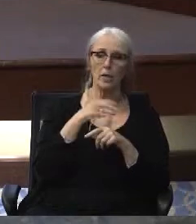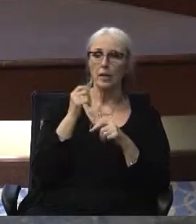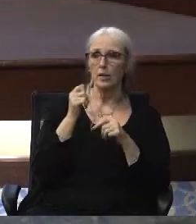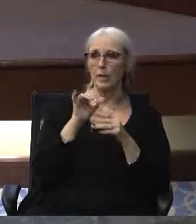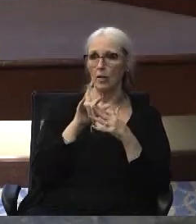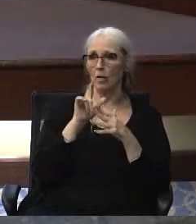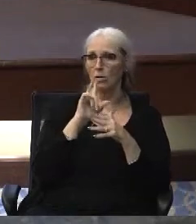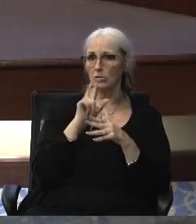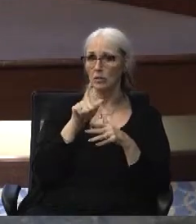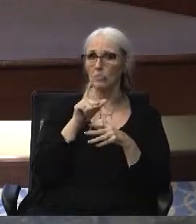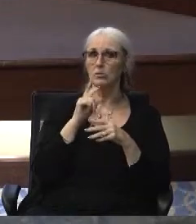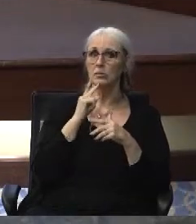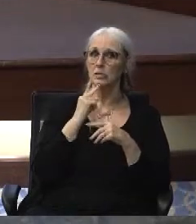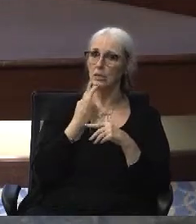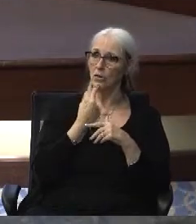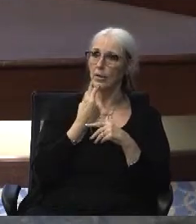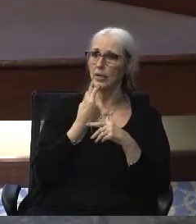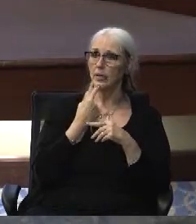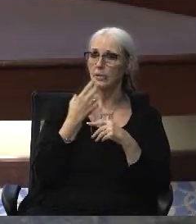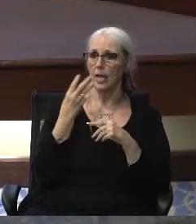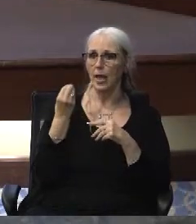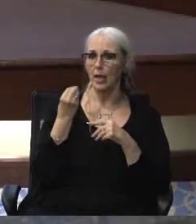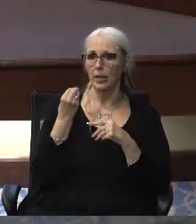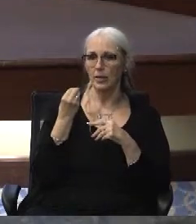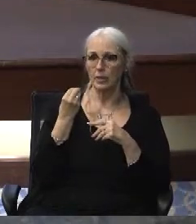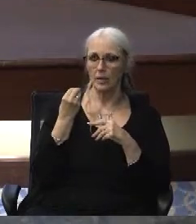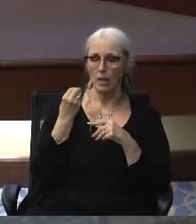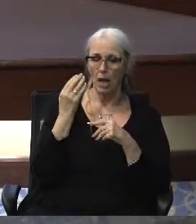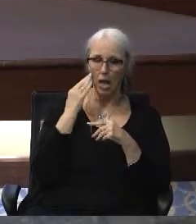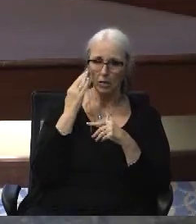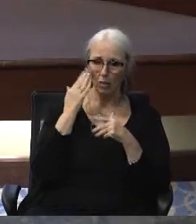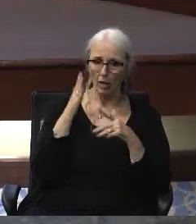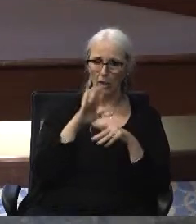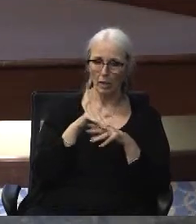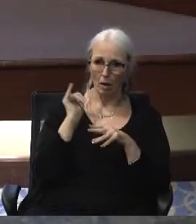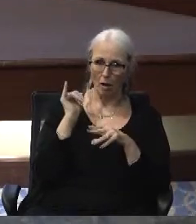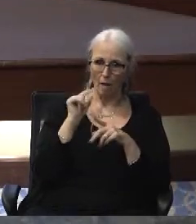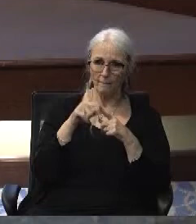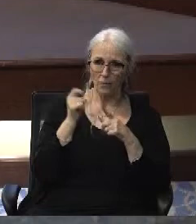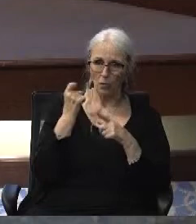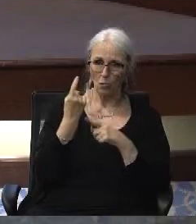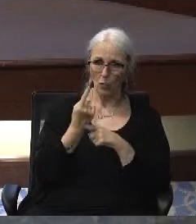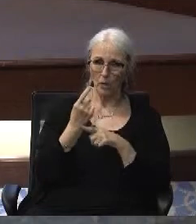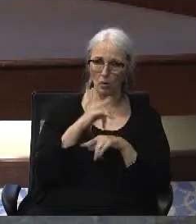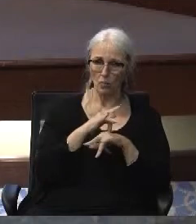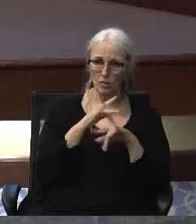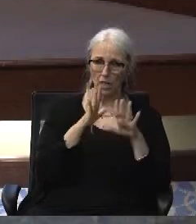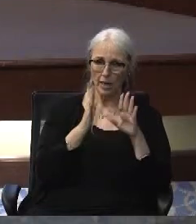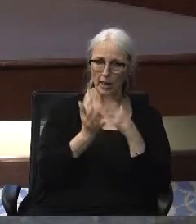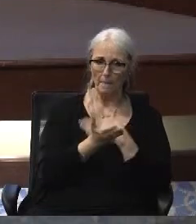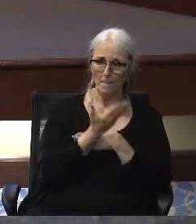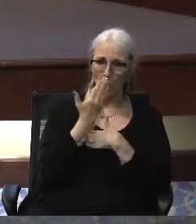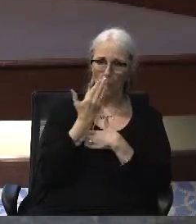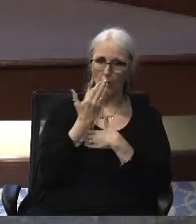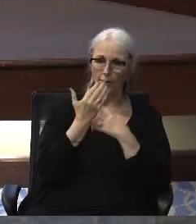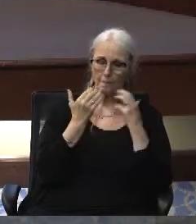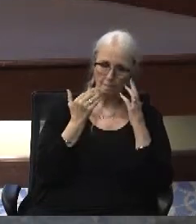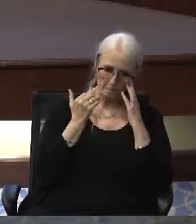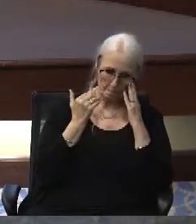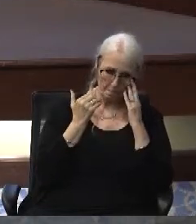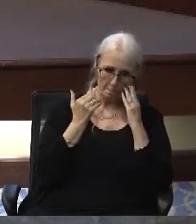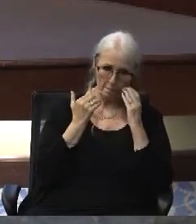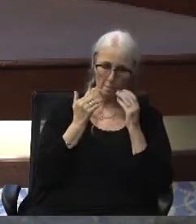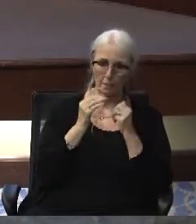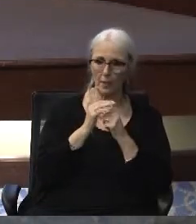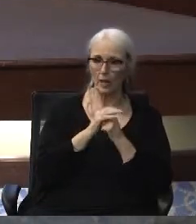they take it so seriously. And, you know, I got a call from one weekend, Sunday morning actually, well, afternoon right after